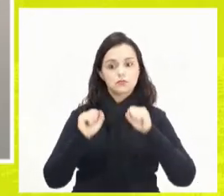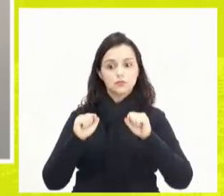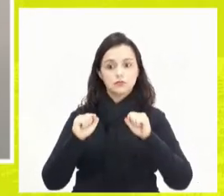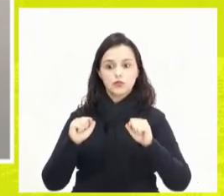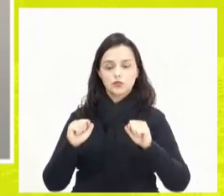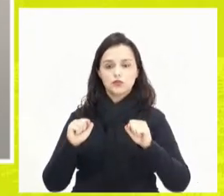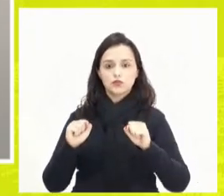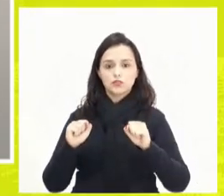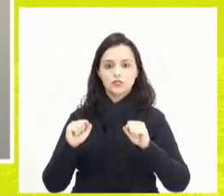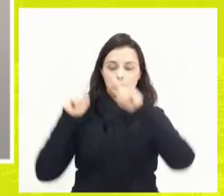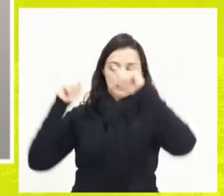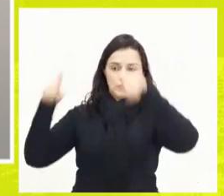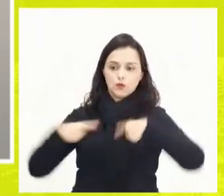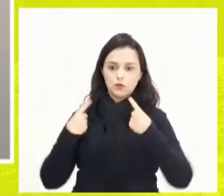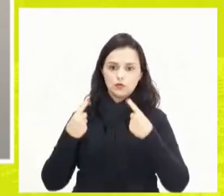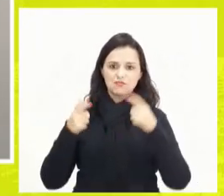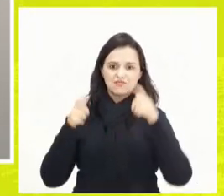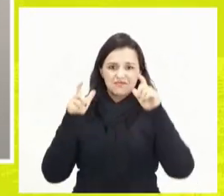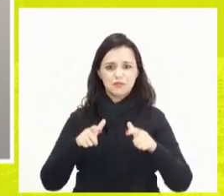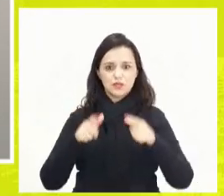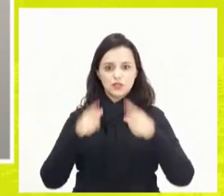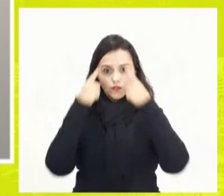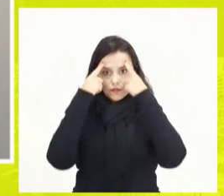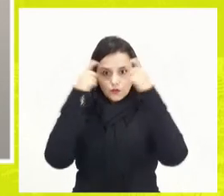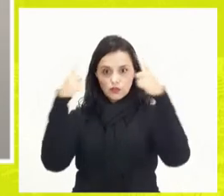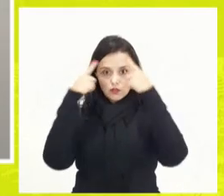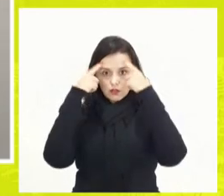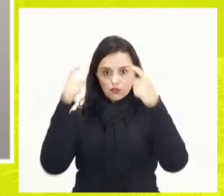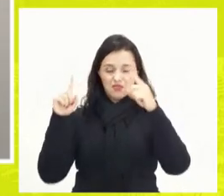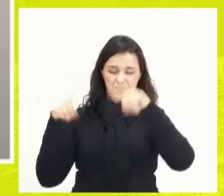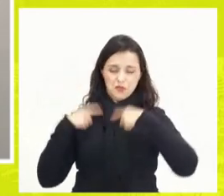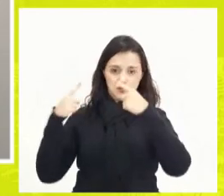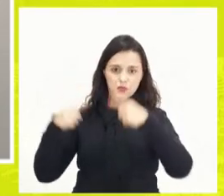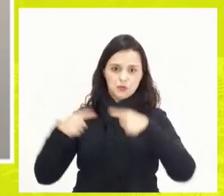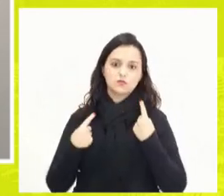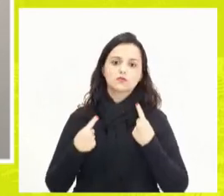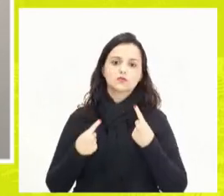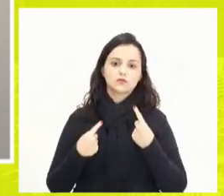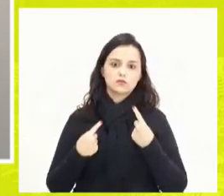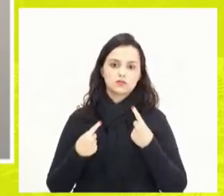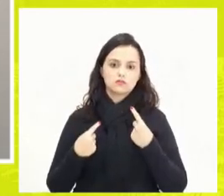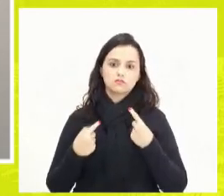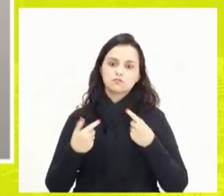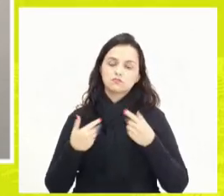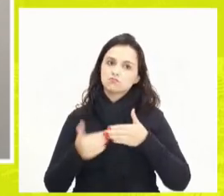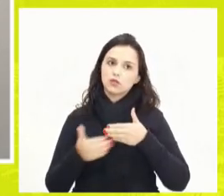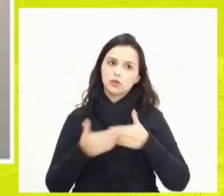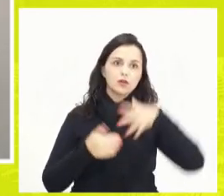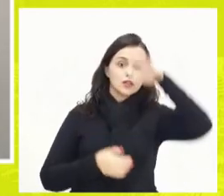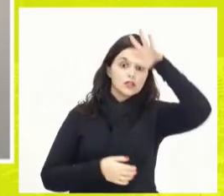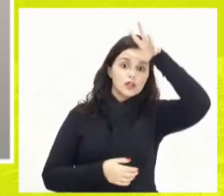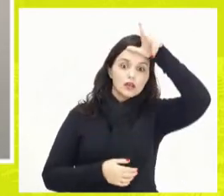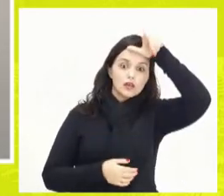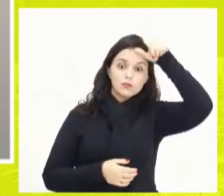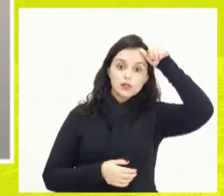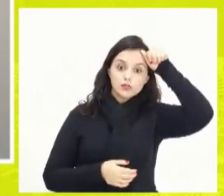exposed to this violent environment an aggressive environment whether they are in the amazon